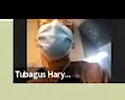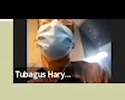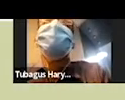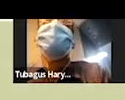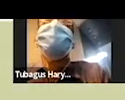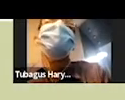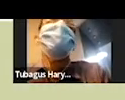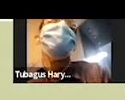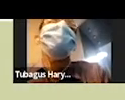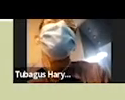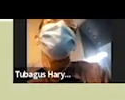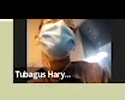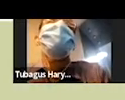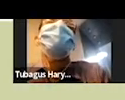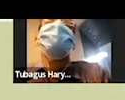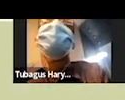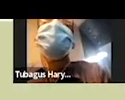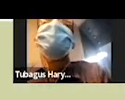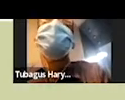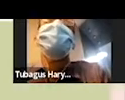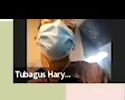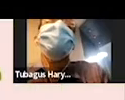crush crush